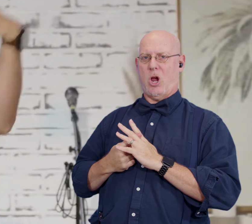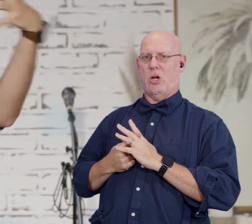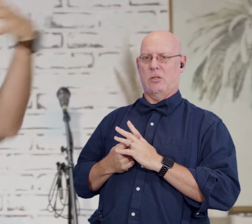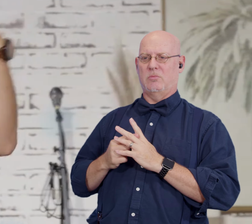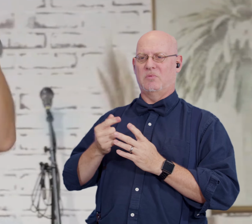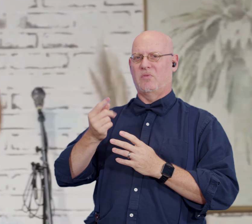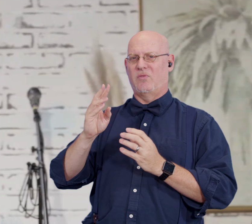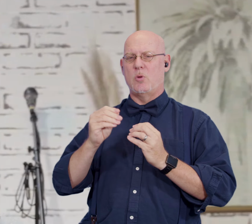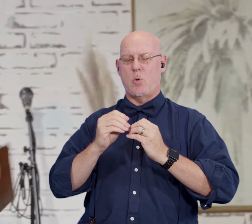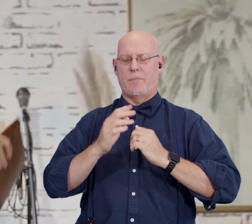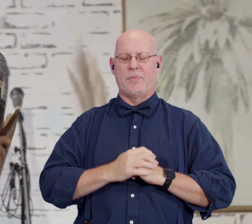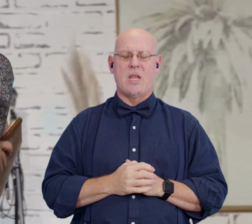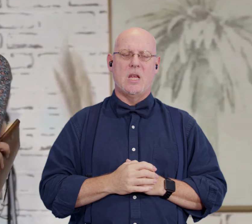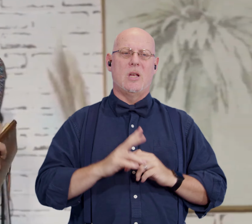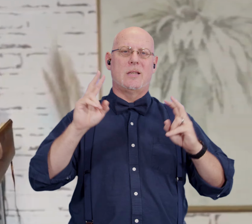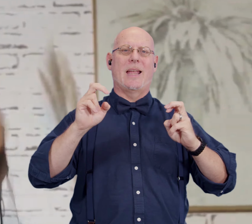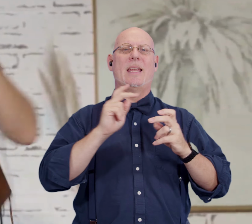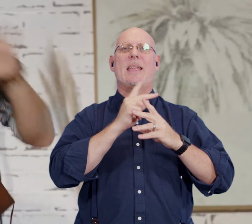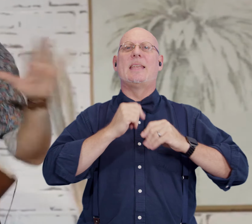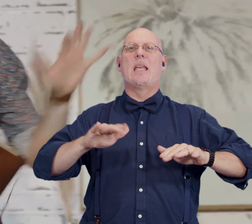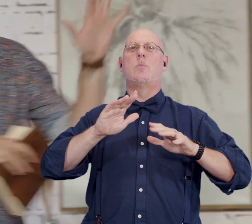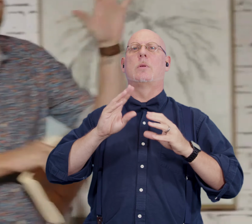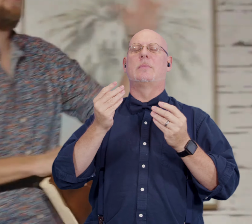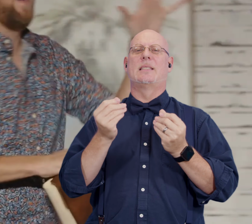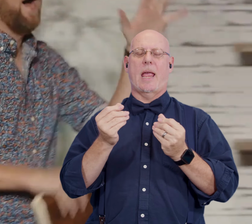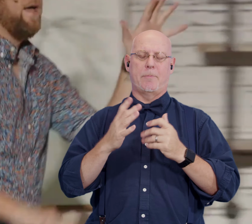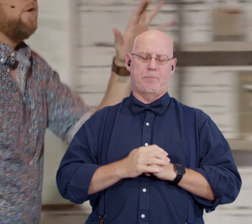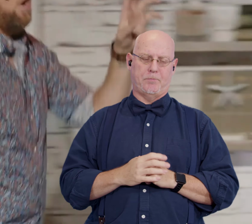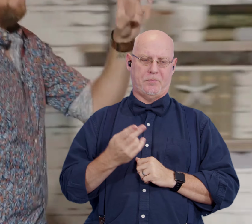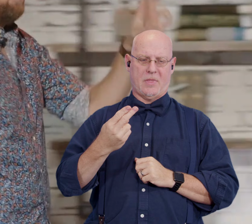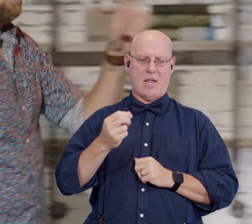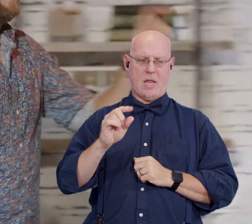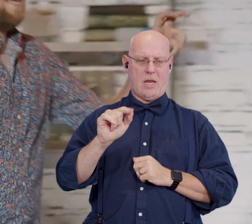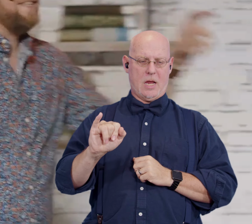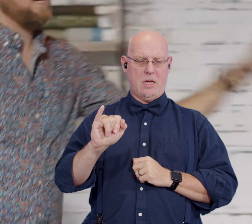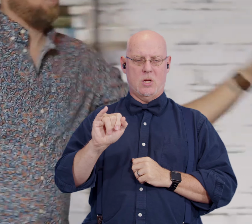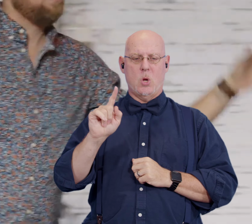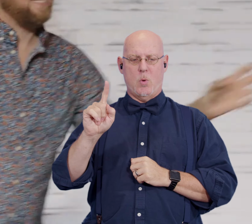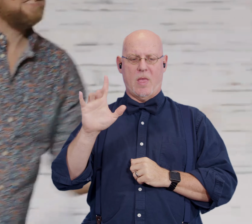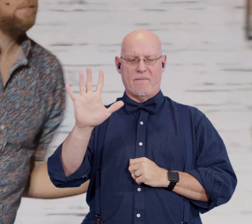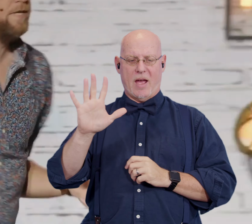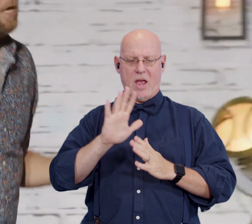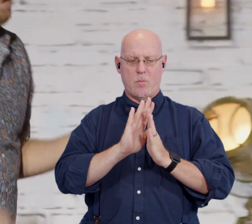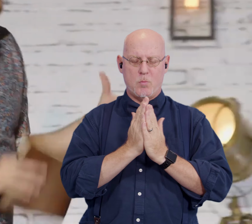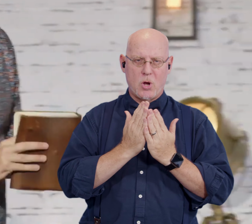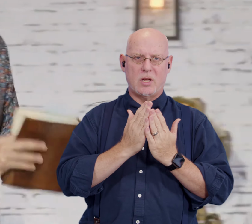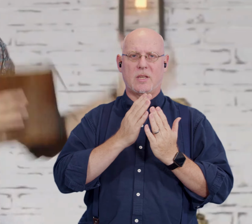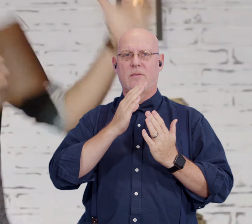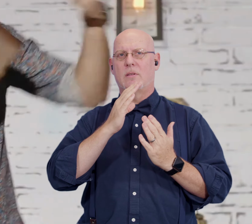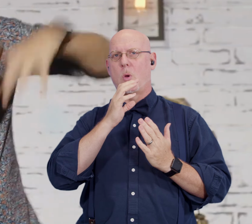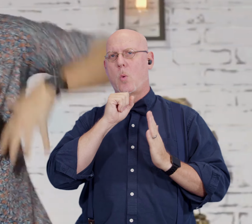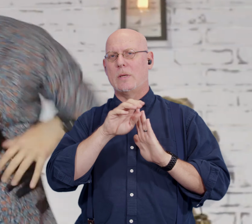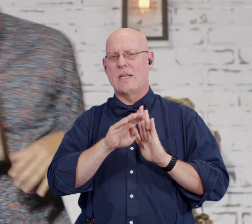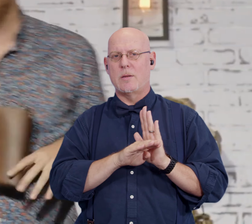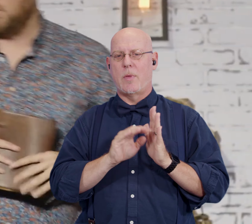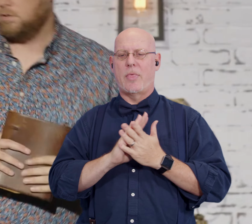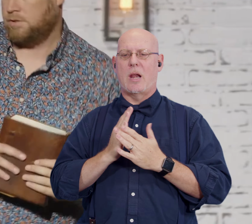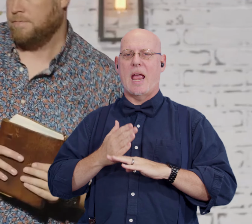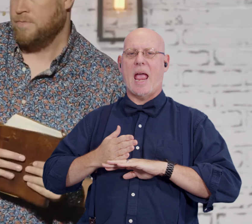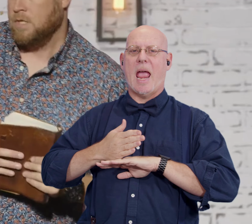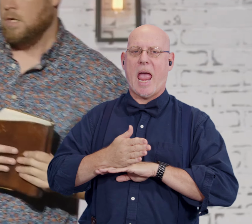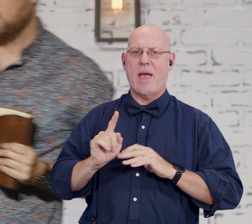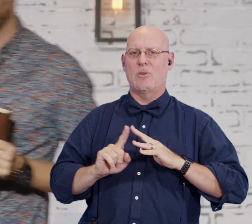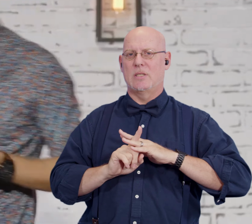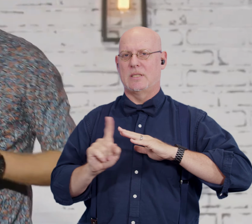we're entirely in kingdoms of sand, and here's why. So Haggai is one of five books in the Old Testament that are post-exile